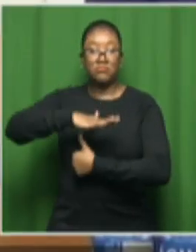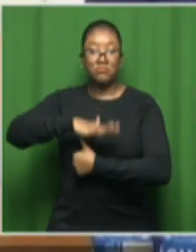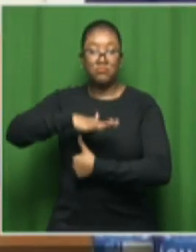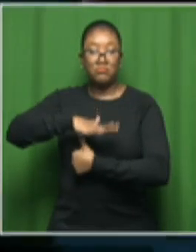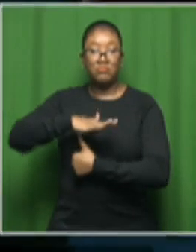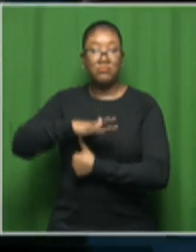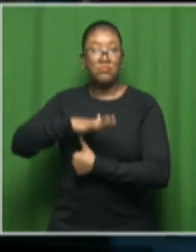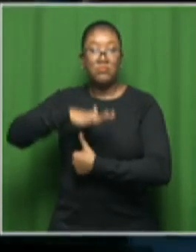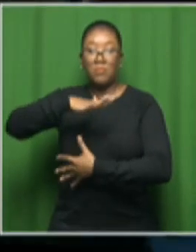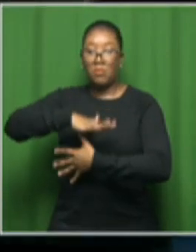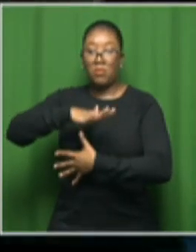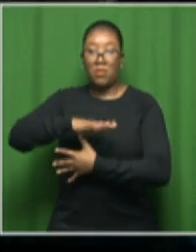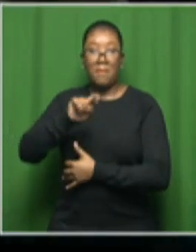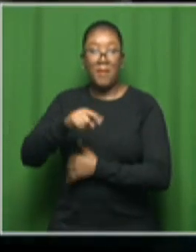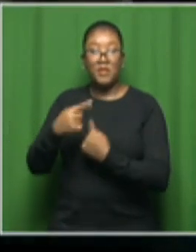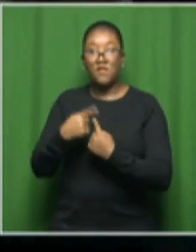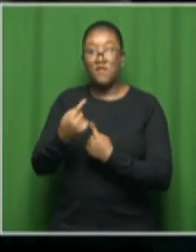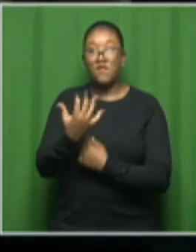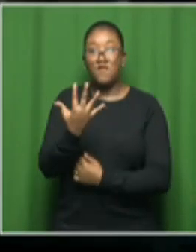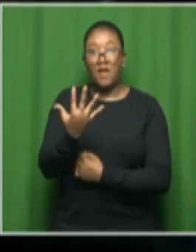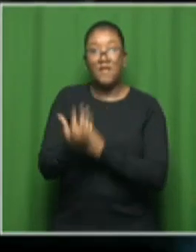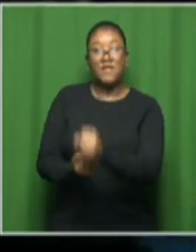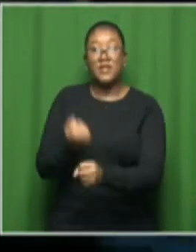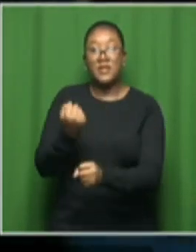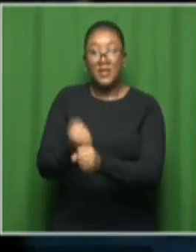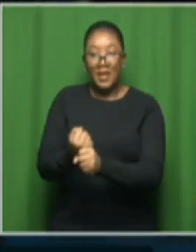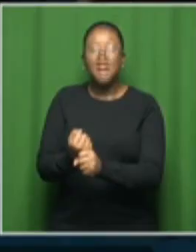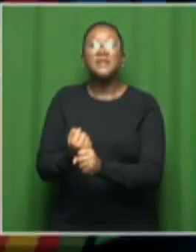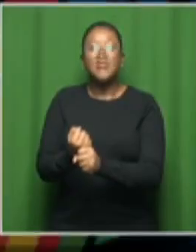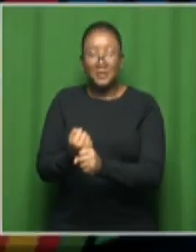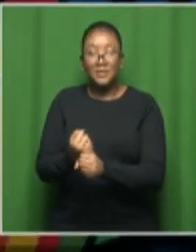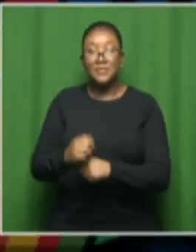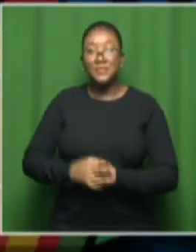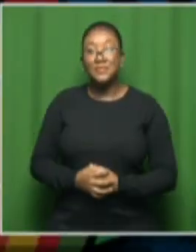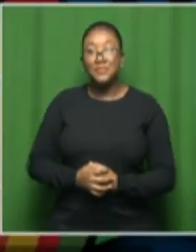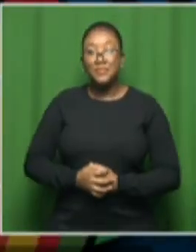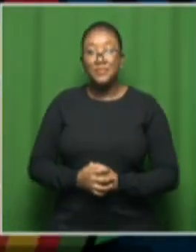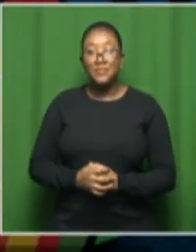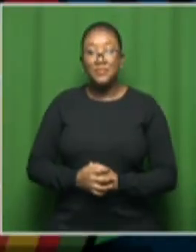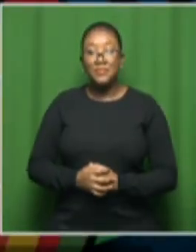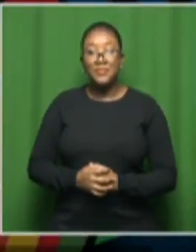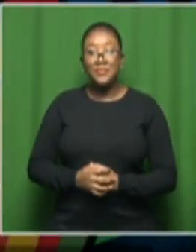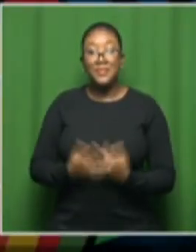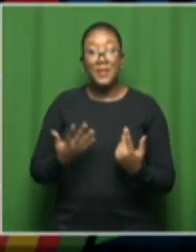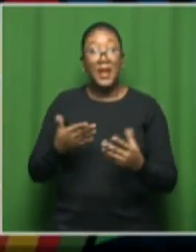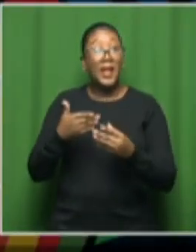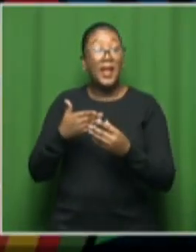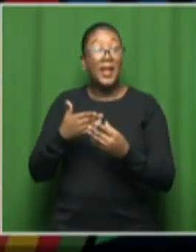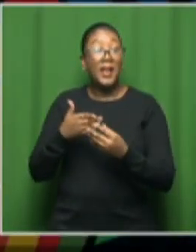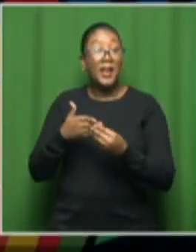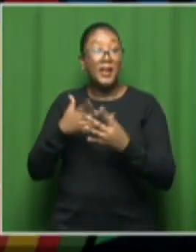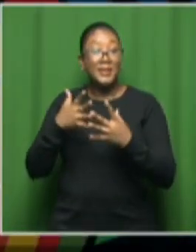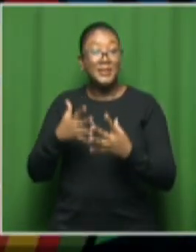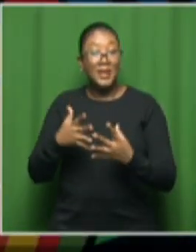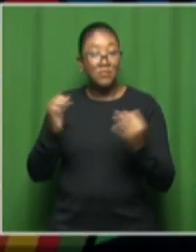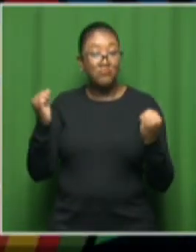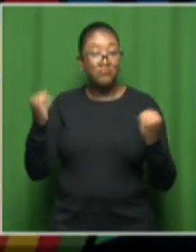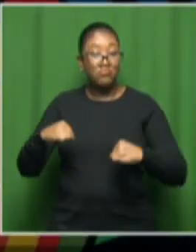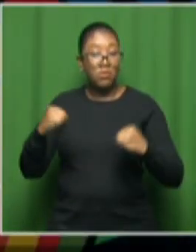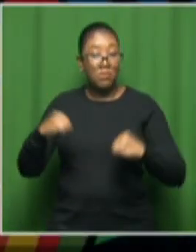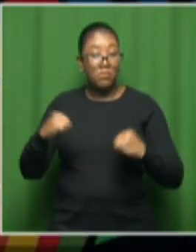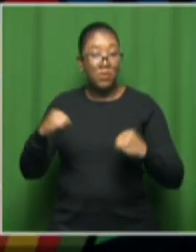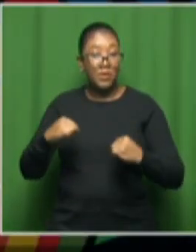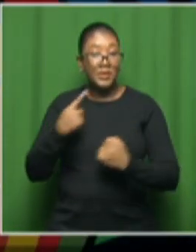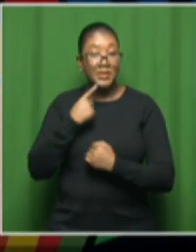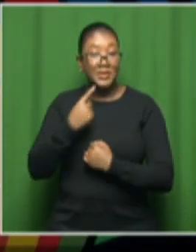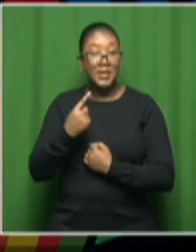5 presidencies of the G20. The leaders' declaration reaffirmed the role of the G20 as the premier